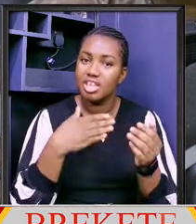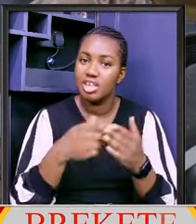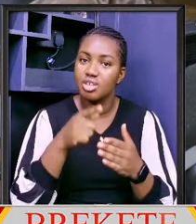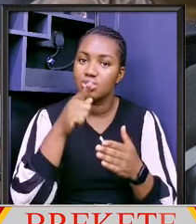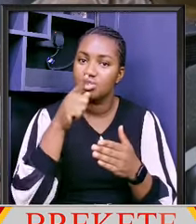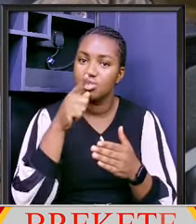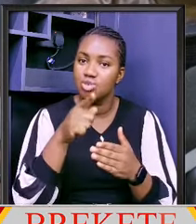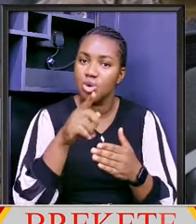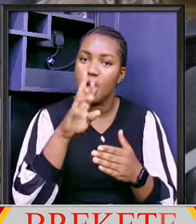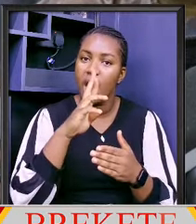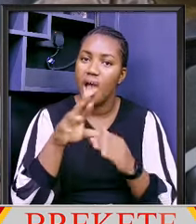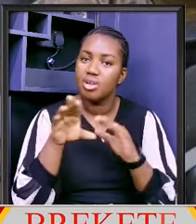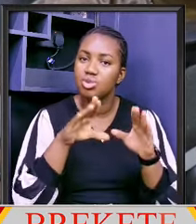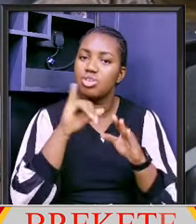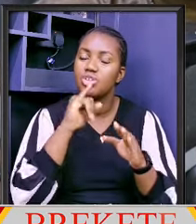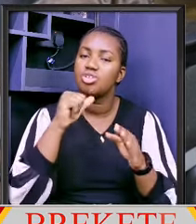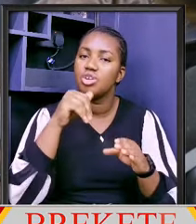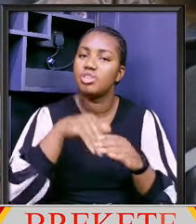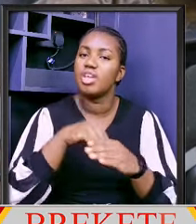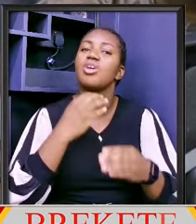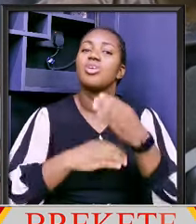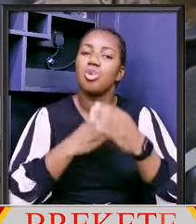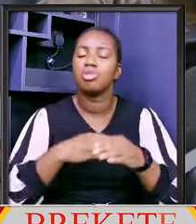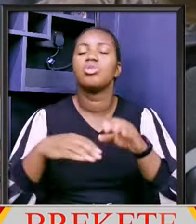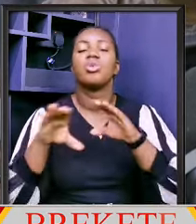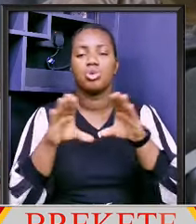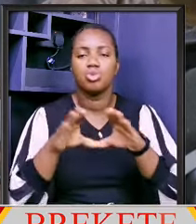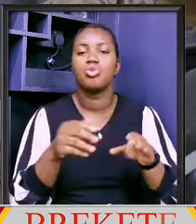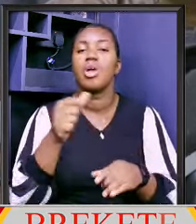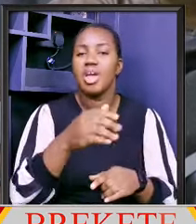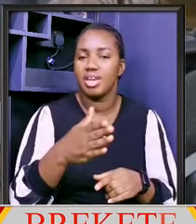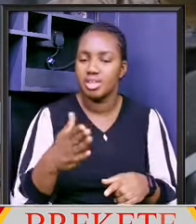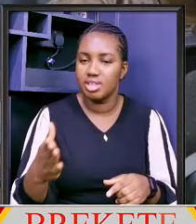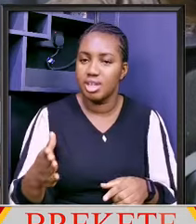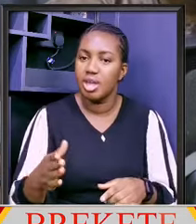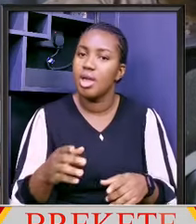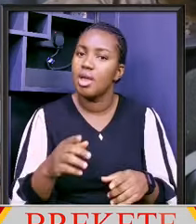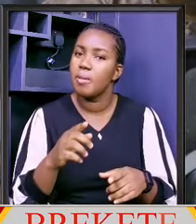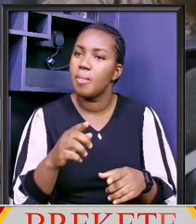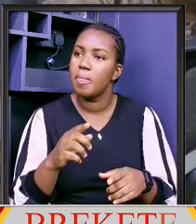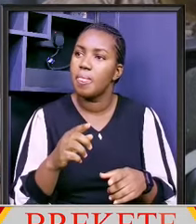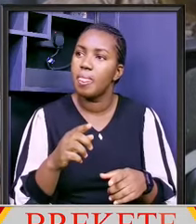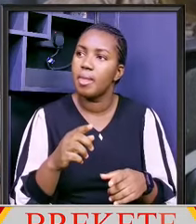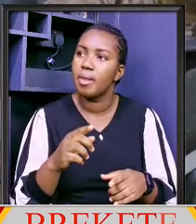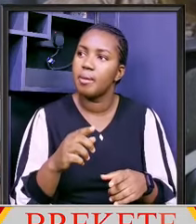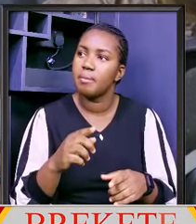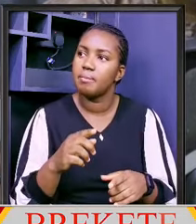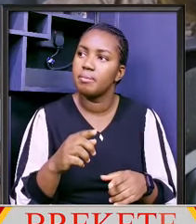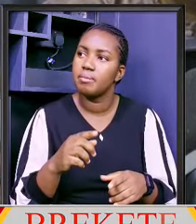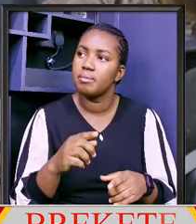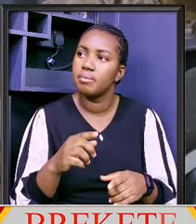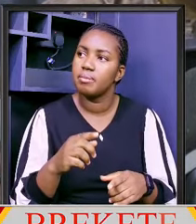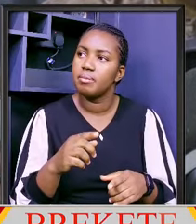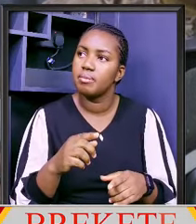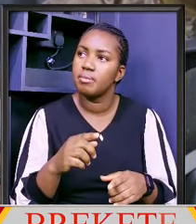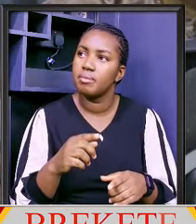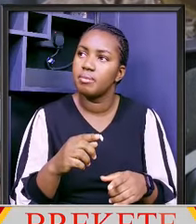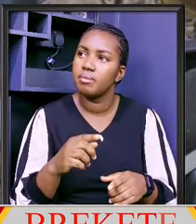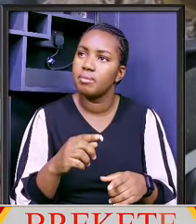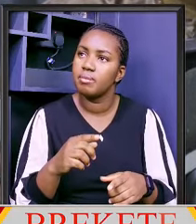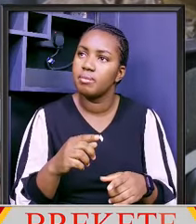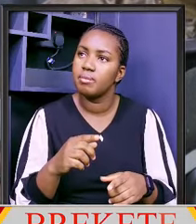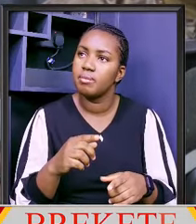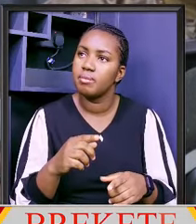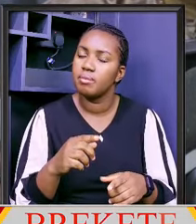court, at least do anything. Okay, sir. Okay, sir. Thank you, sir. The board of Tosi and Kumura and Sonny